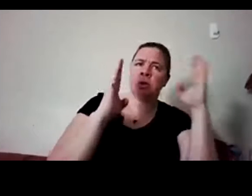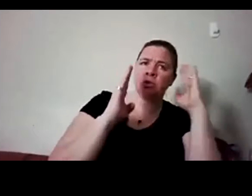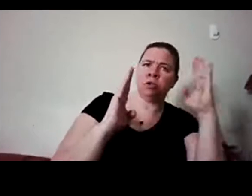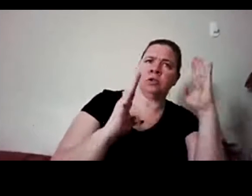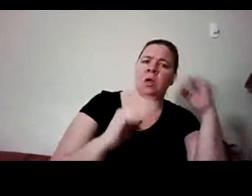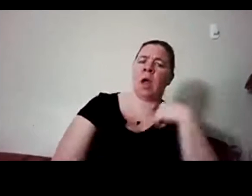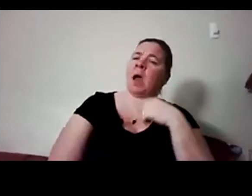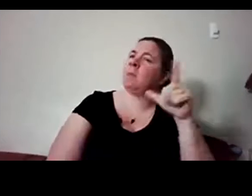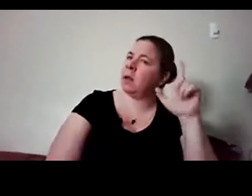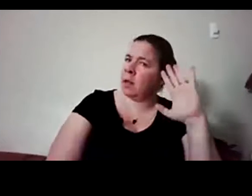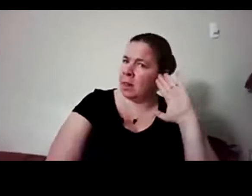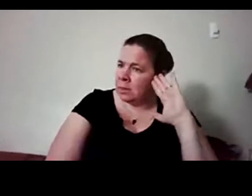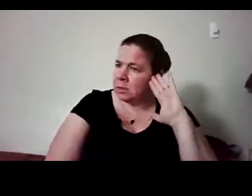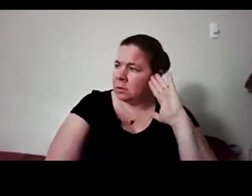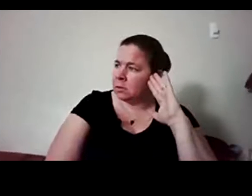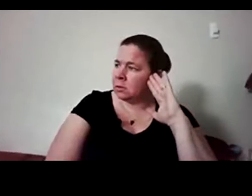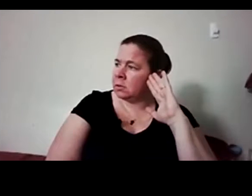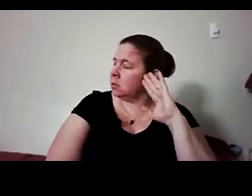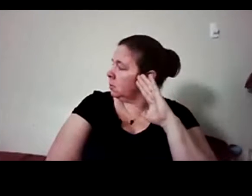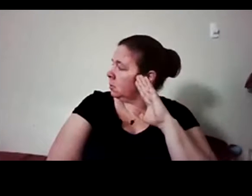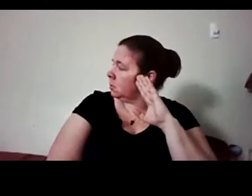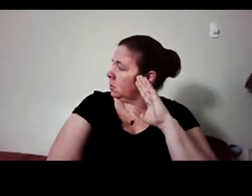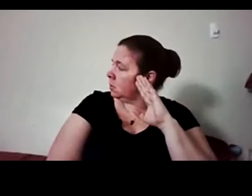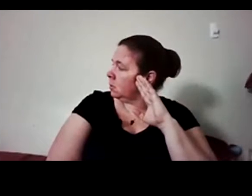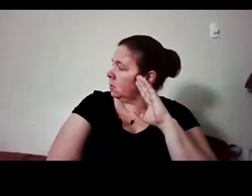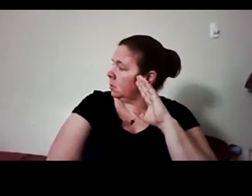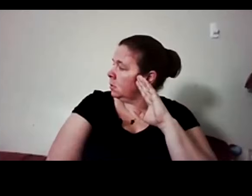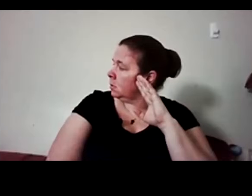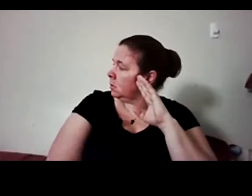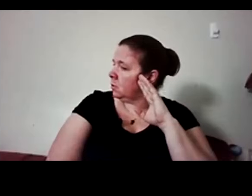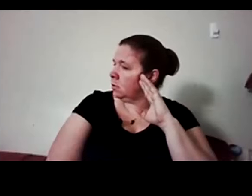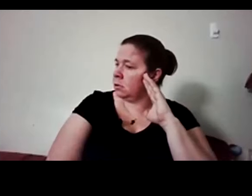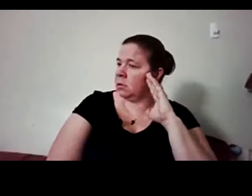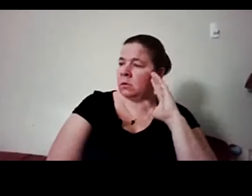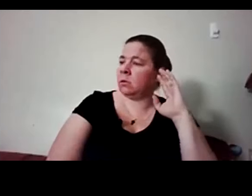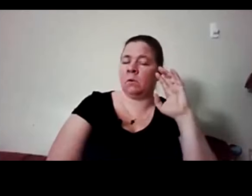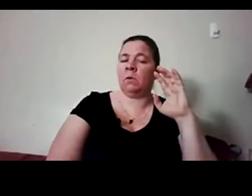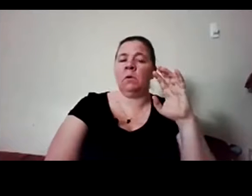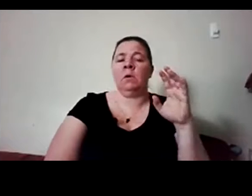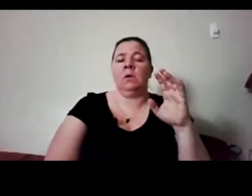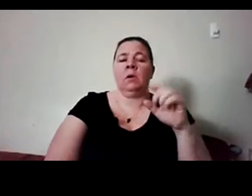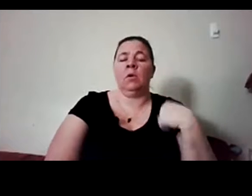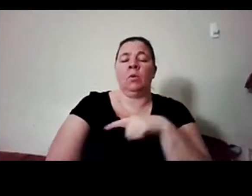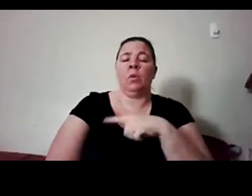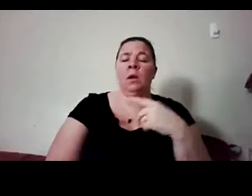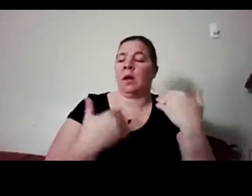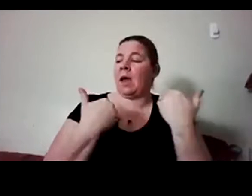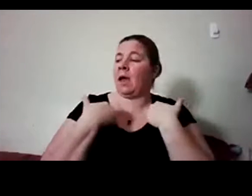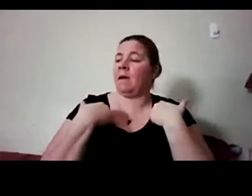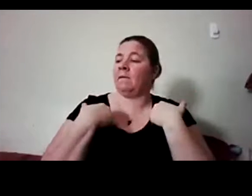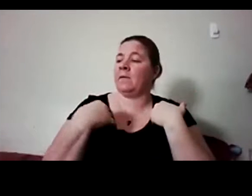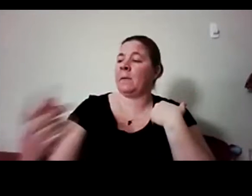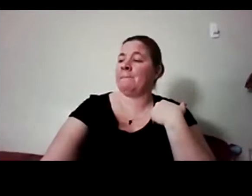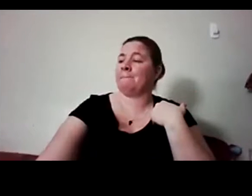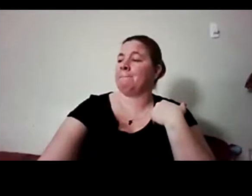attention, and I was listening keenly. And he went on, excuse me, and he said, we have leased a